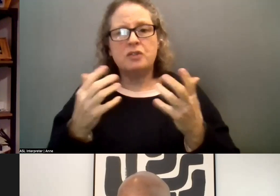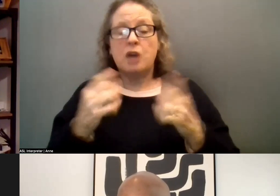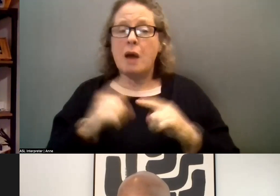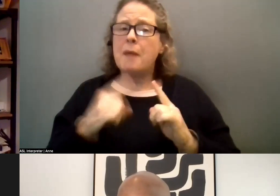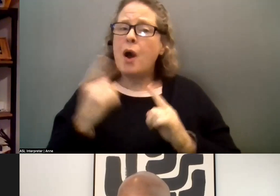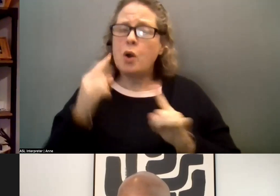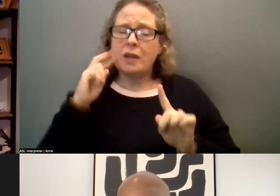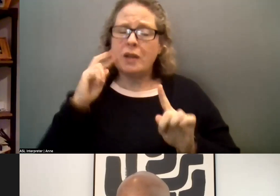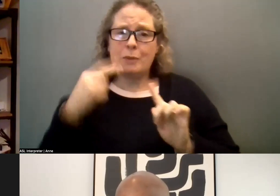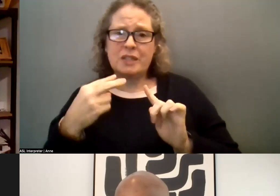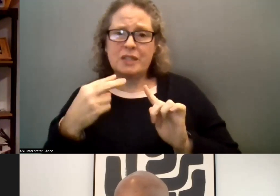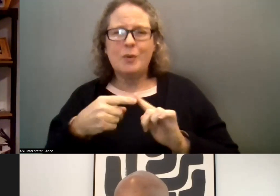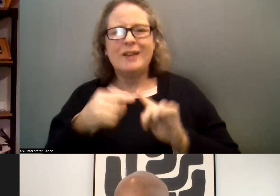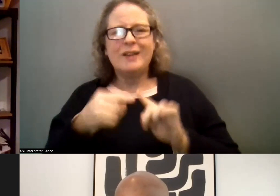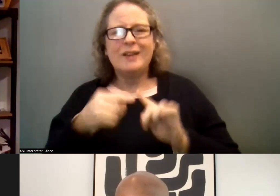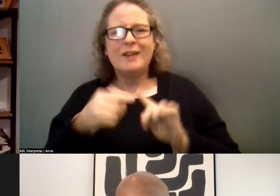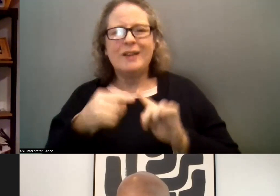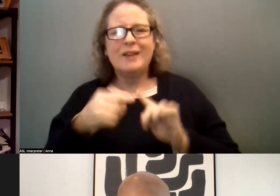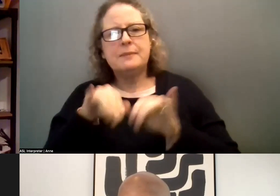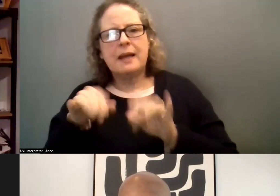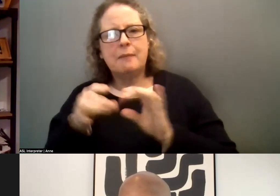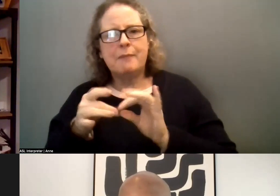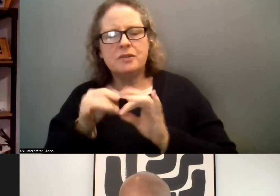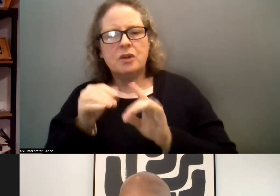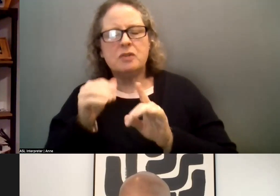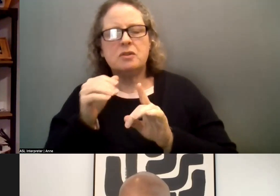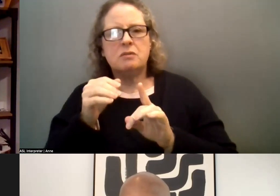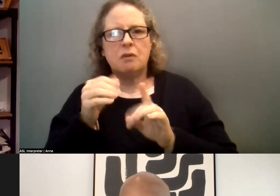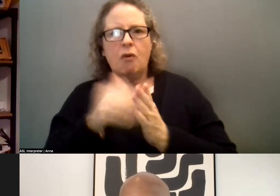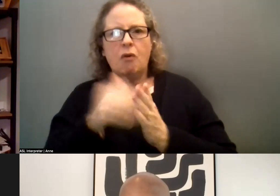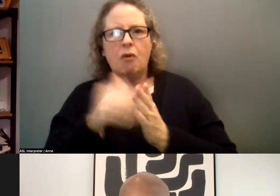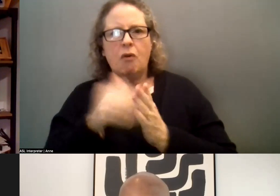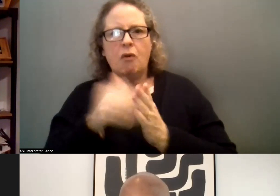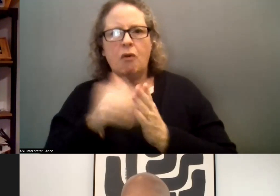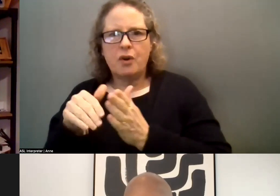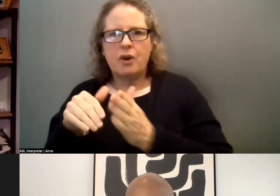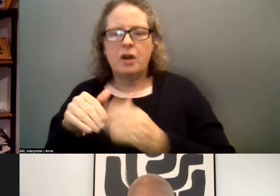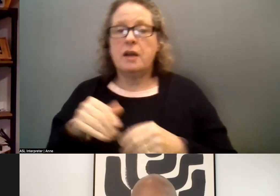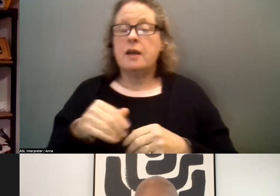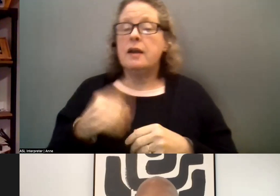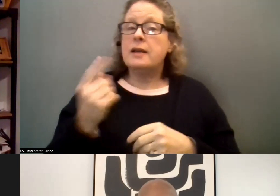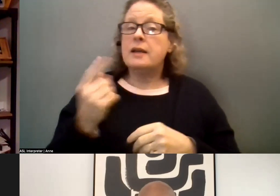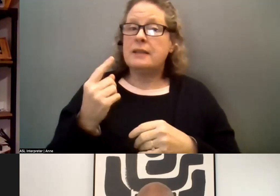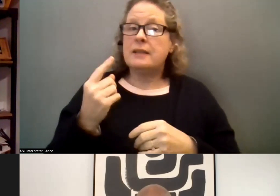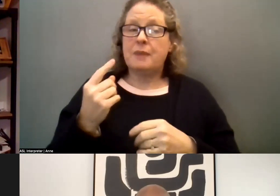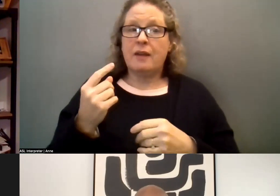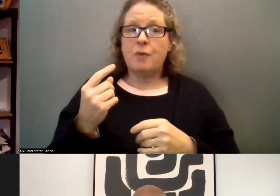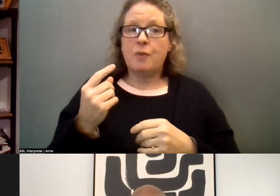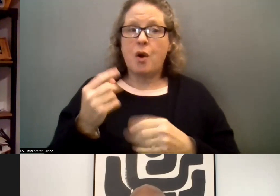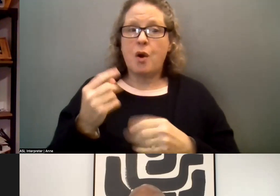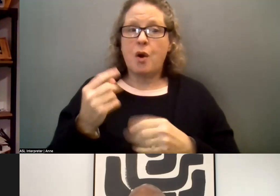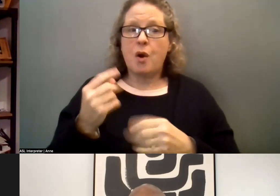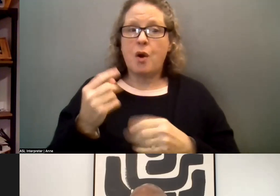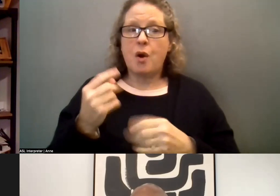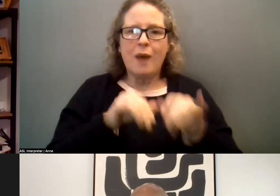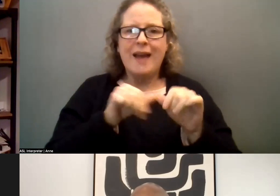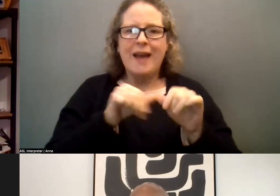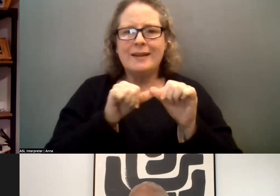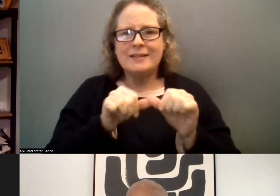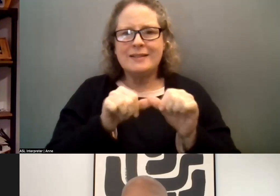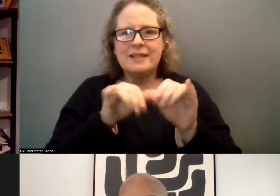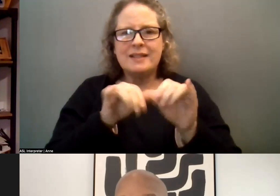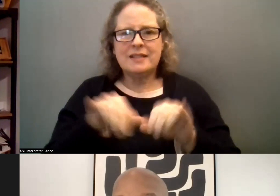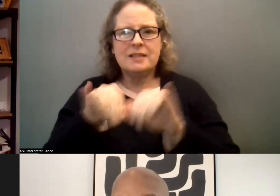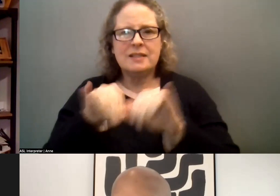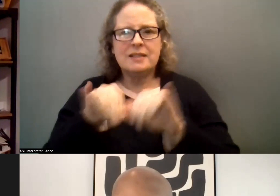when it's really the same messaging that's being hammered over and over. Yes, there's something to be said for brand consistency and sort of consistency of